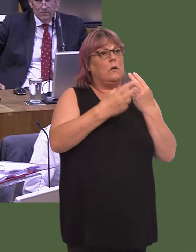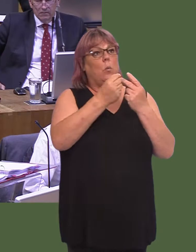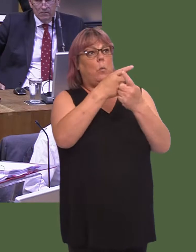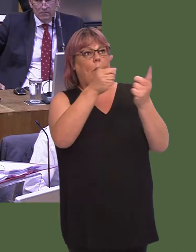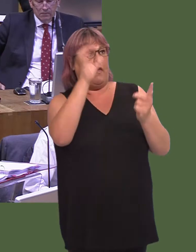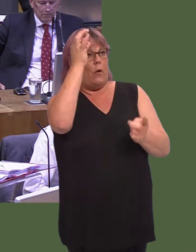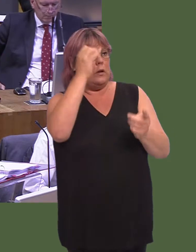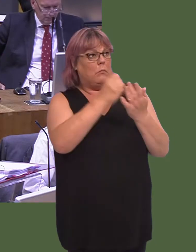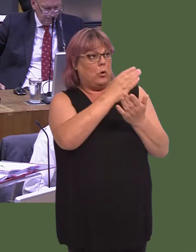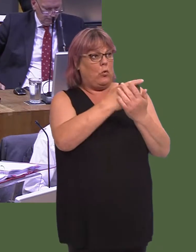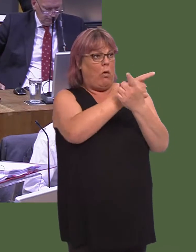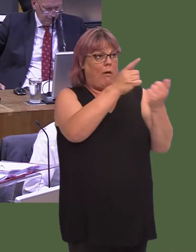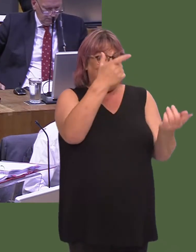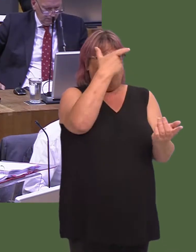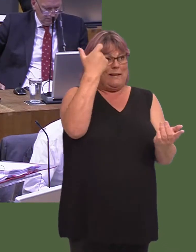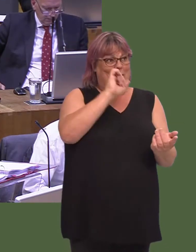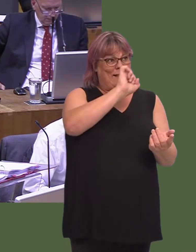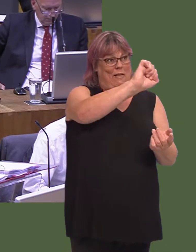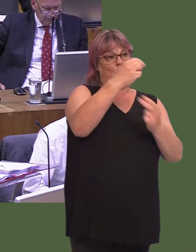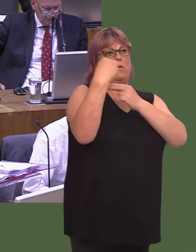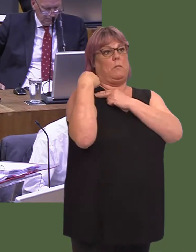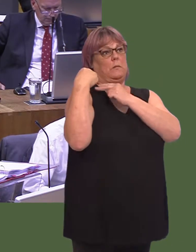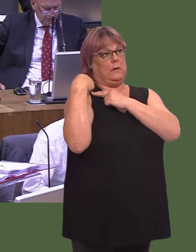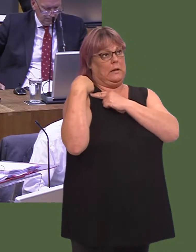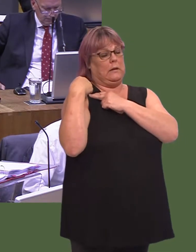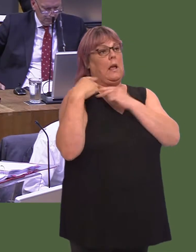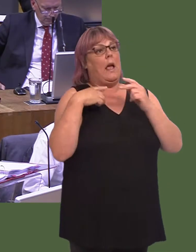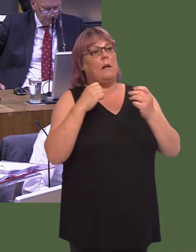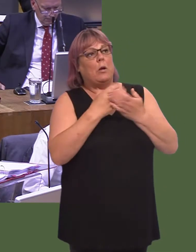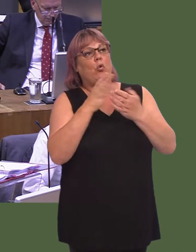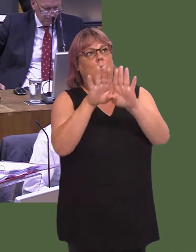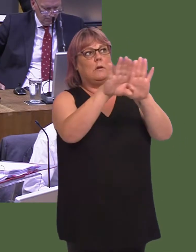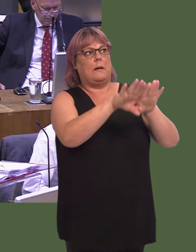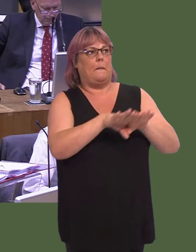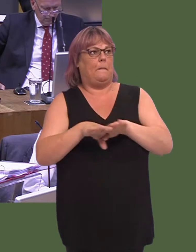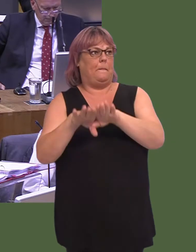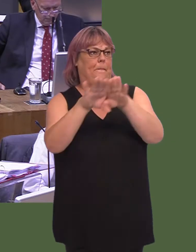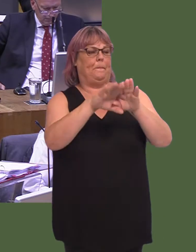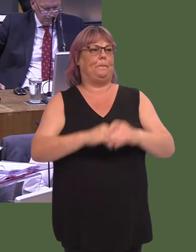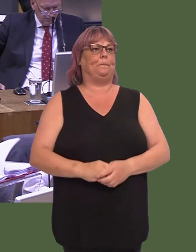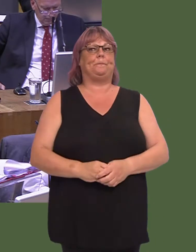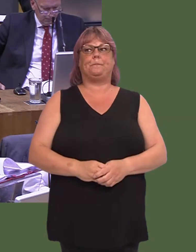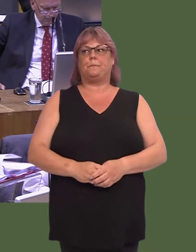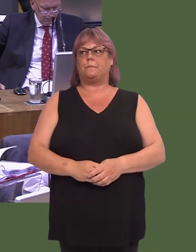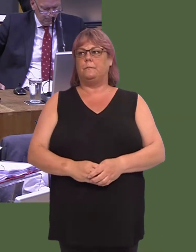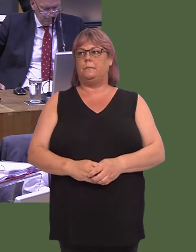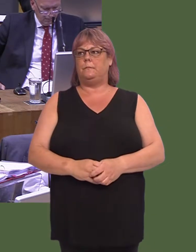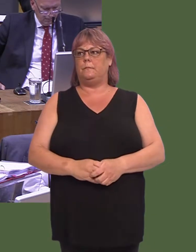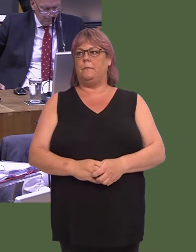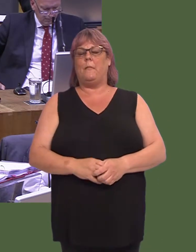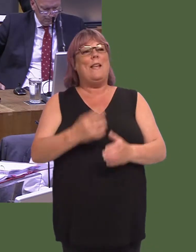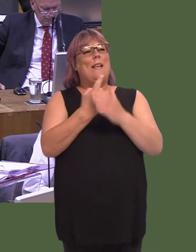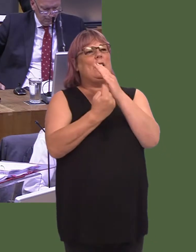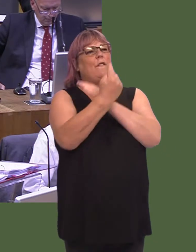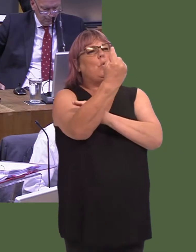local authorities in order to make sure the local authorities understand their duties and to create greater consistency. It's very difficult, of course, to